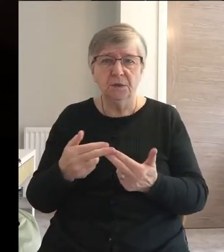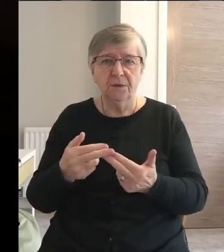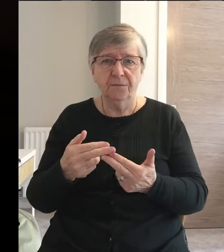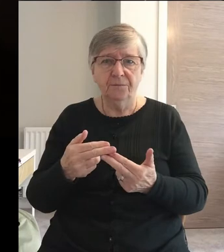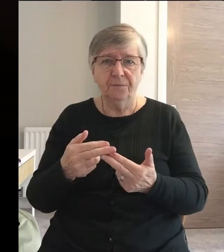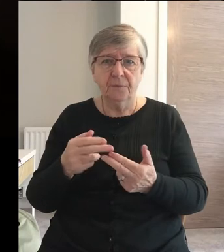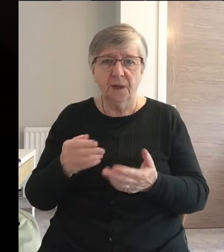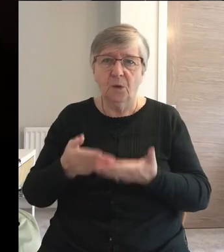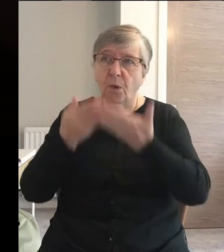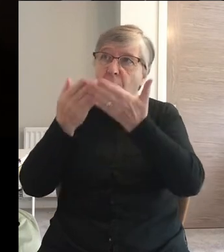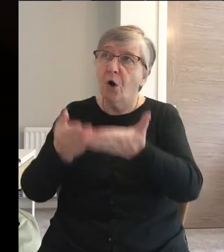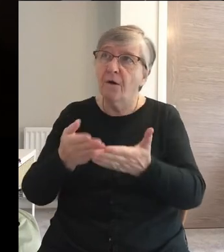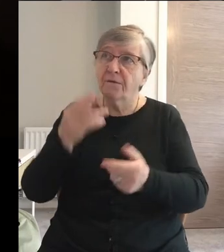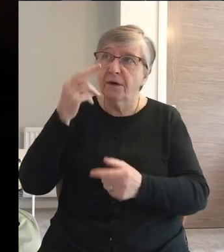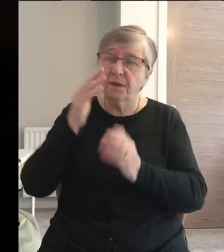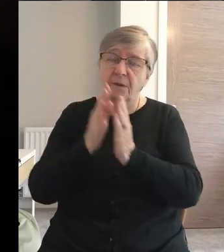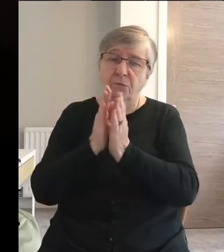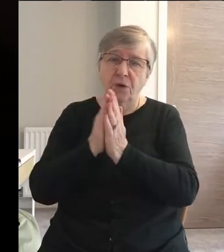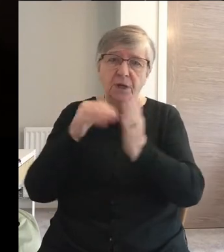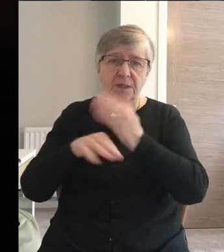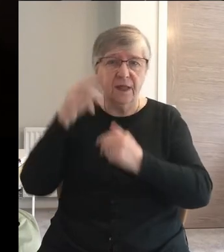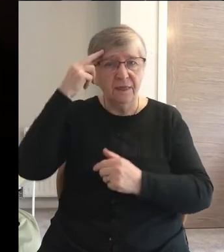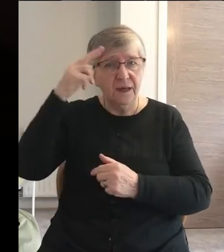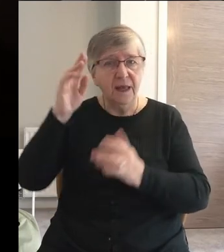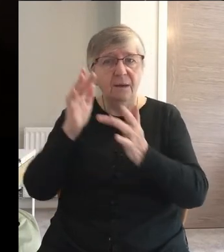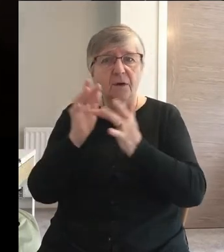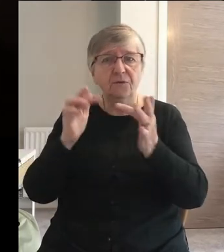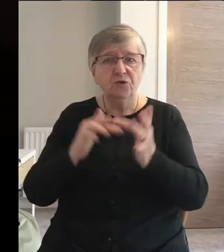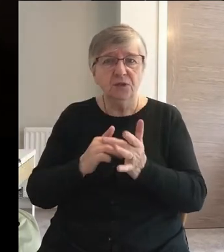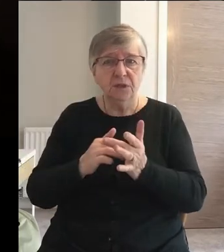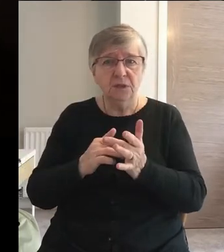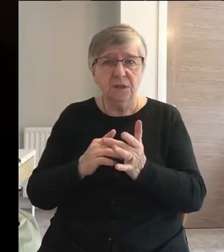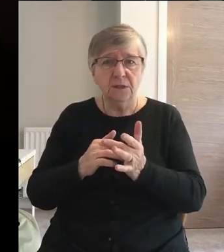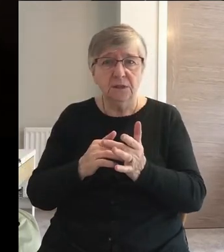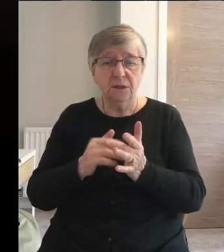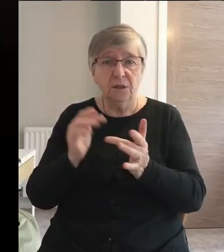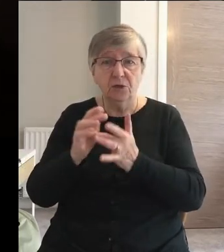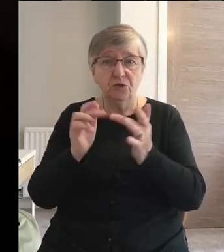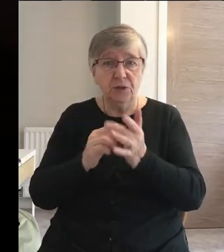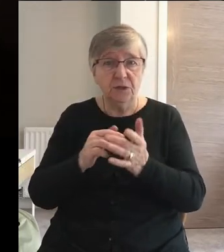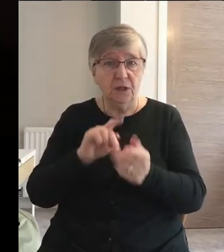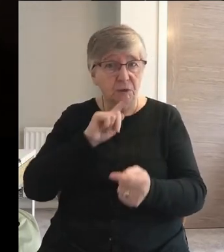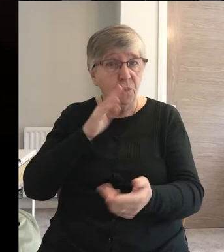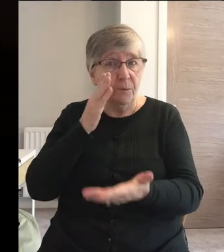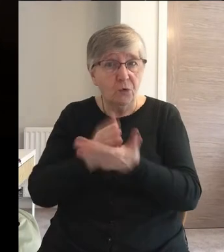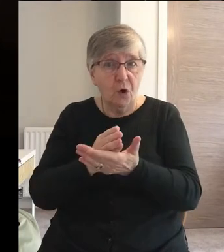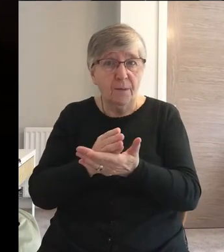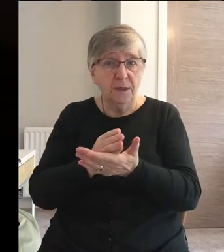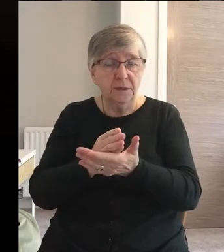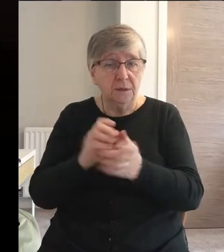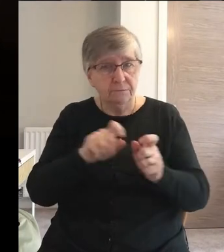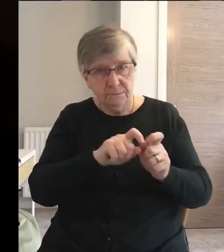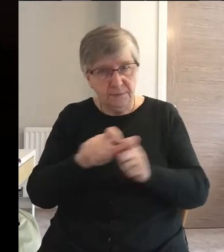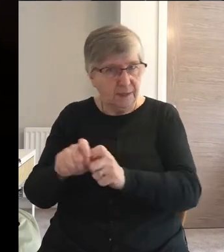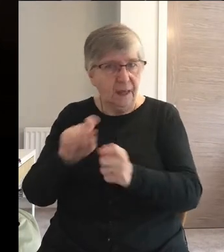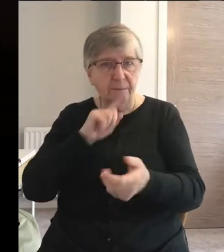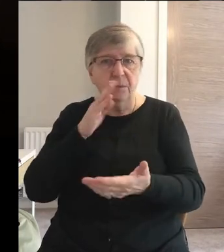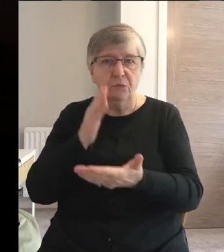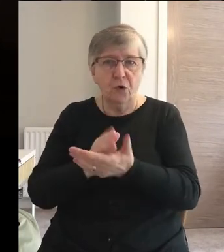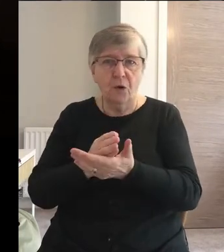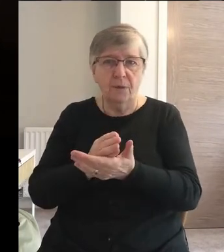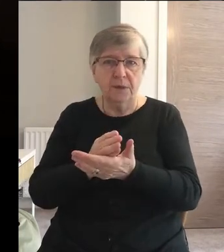And we offer these prayers in the name of Jesus, the Jesus who promised and kept that promise of the